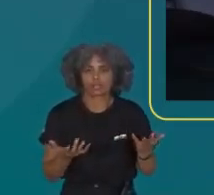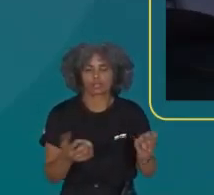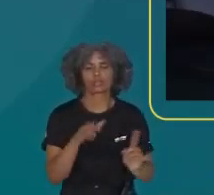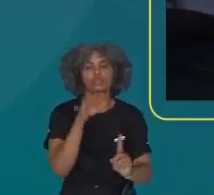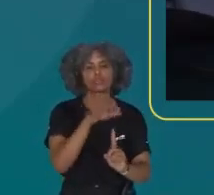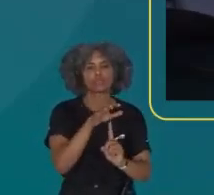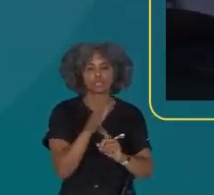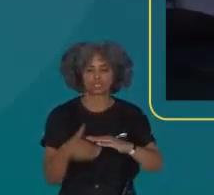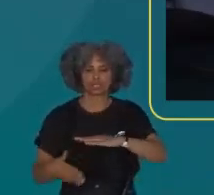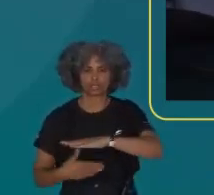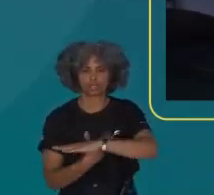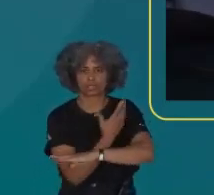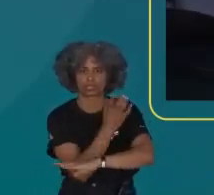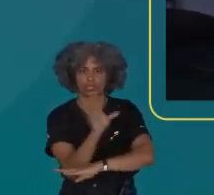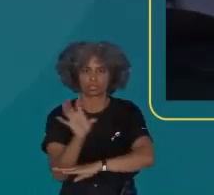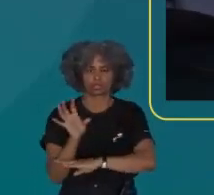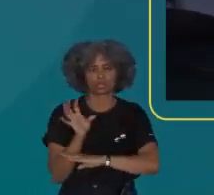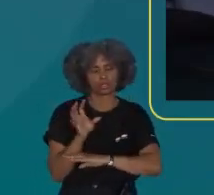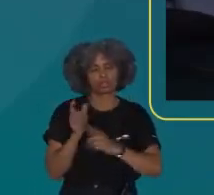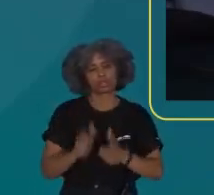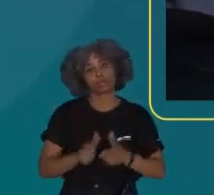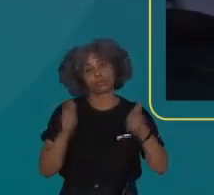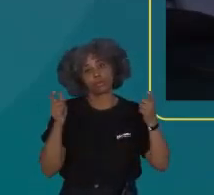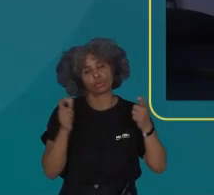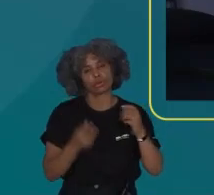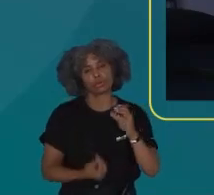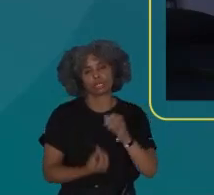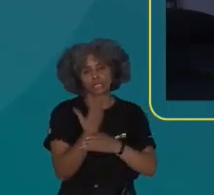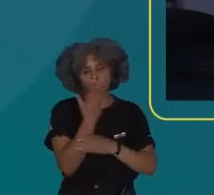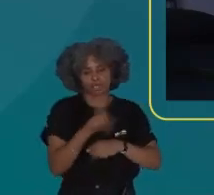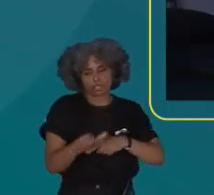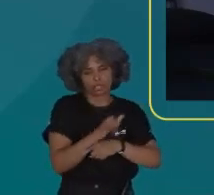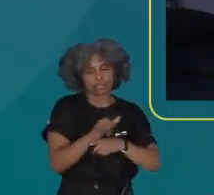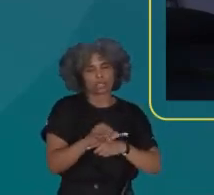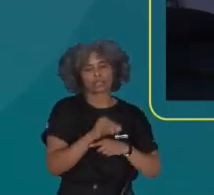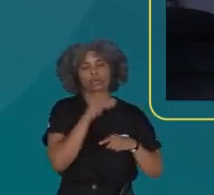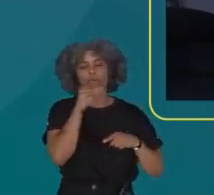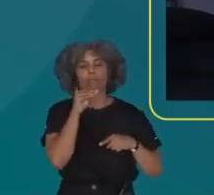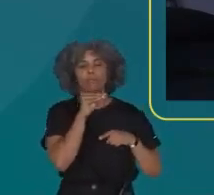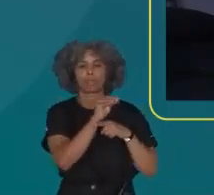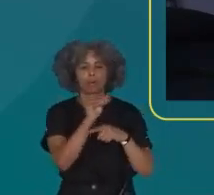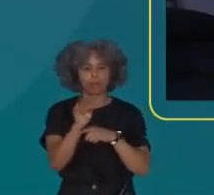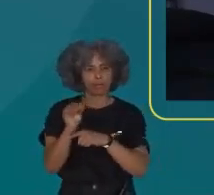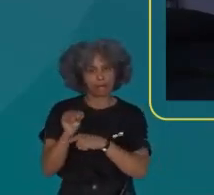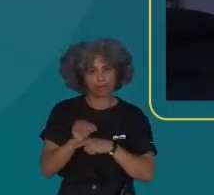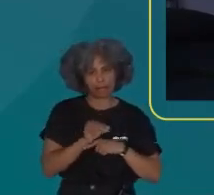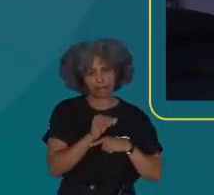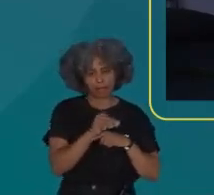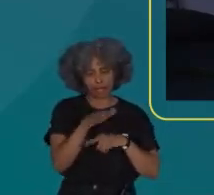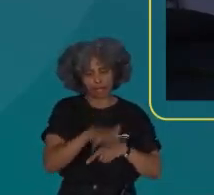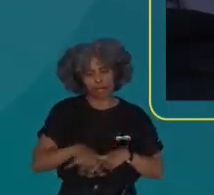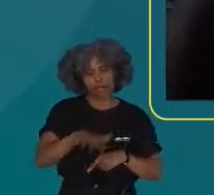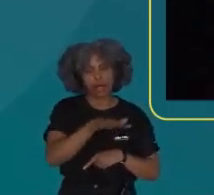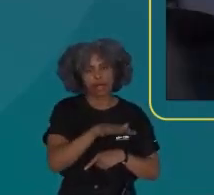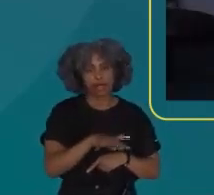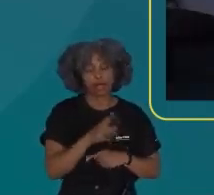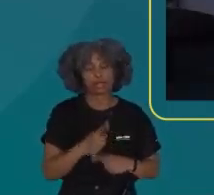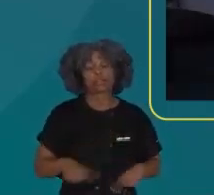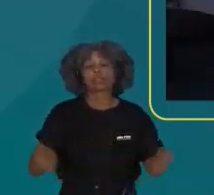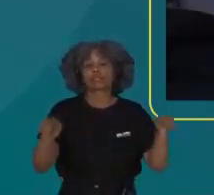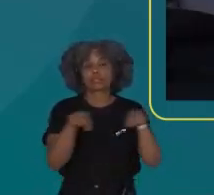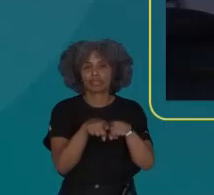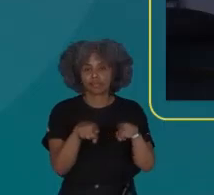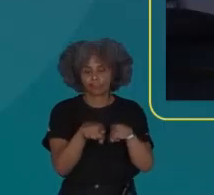strategy to protect pollinator as well. So it's all, we are working at all the scale that we can to make sure that we